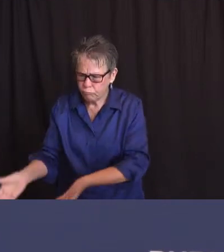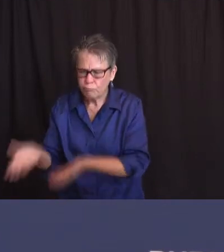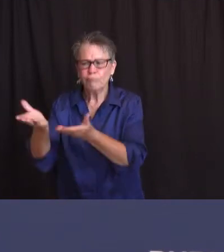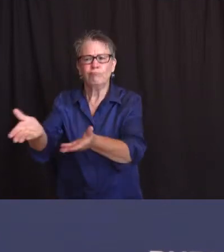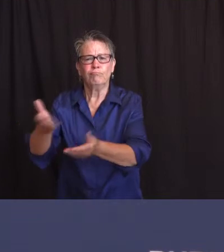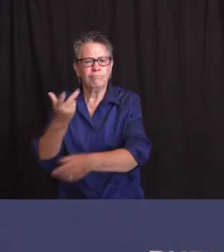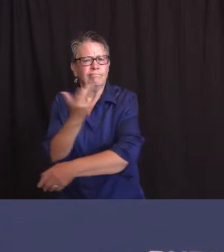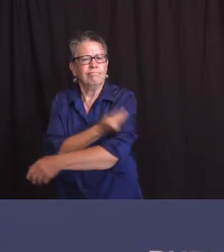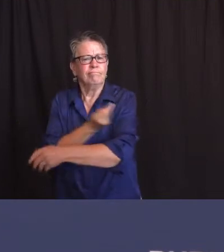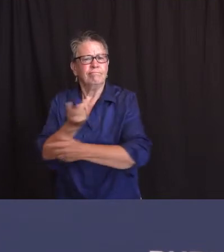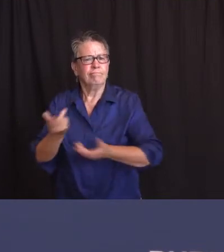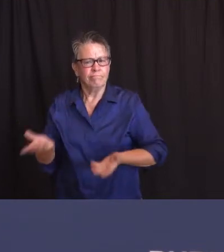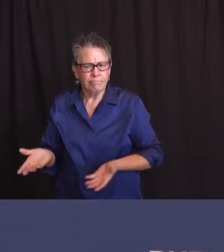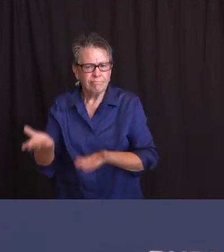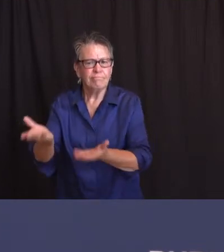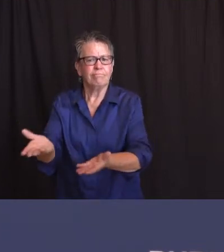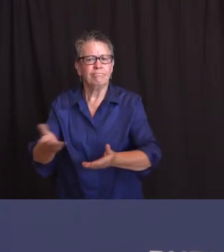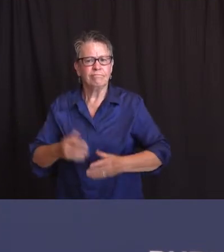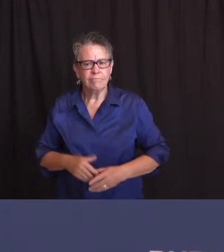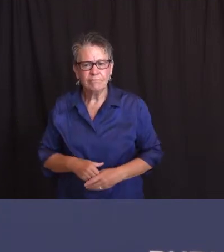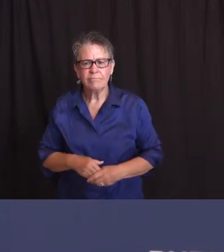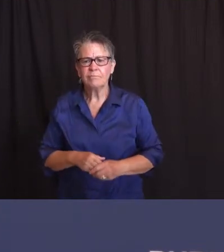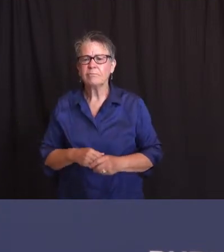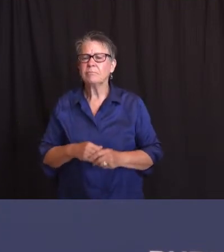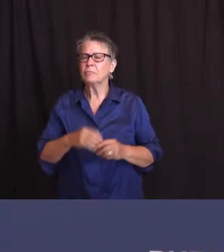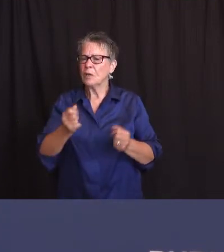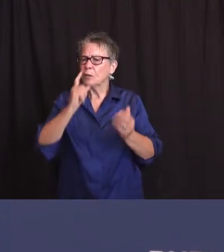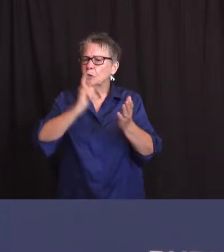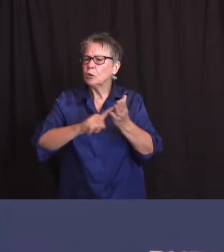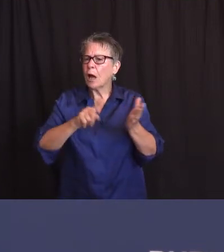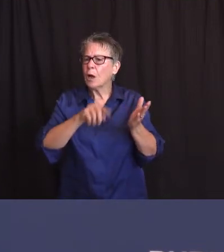covid19.nj.gov/finder or call